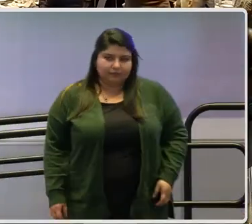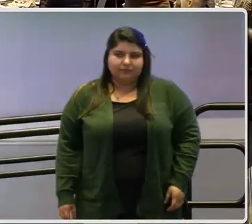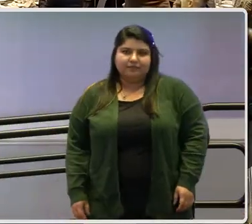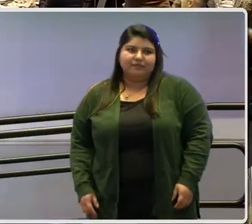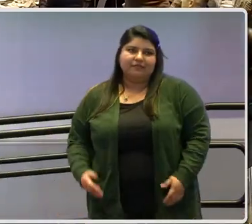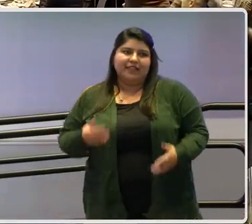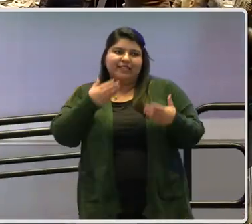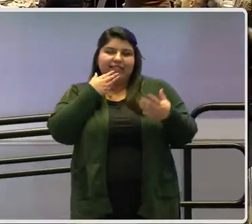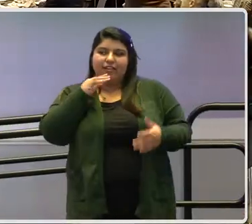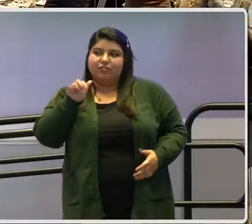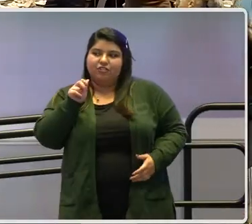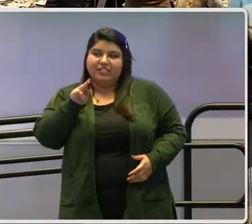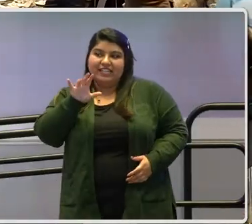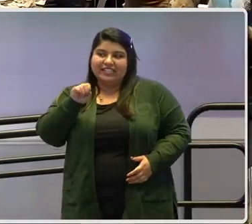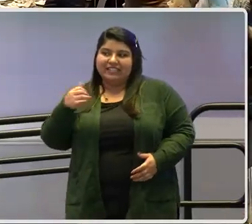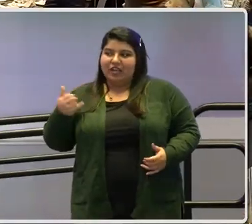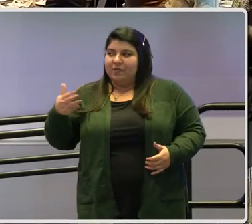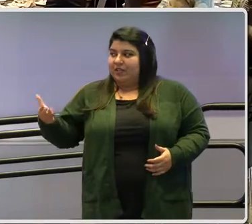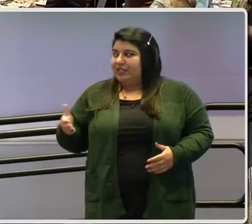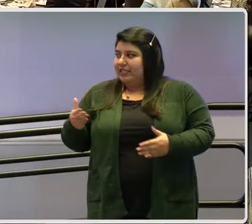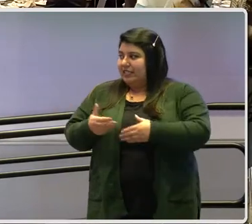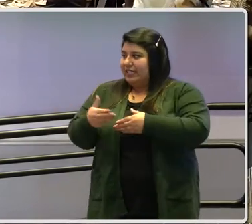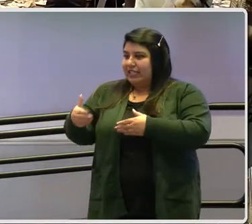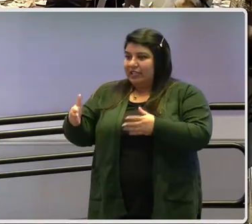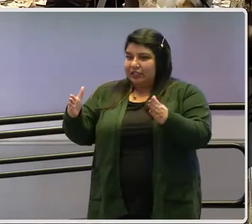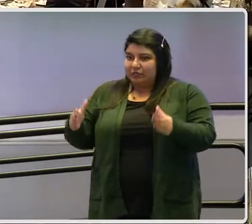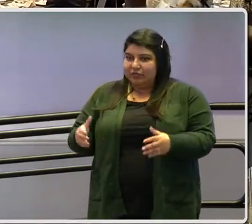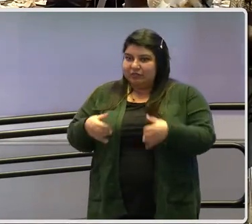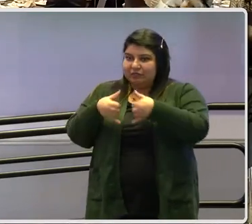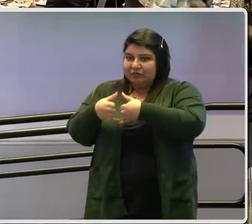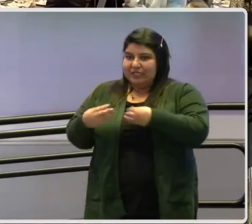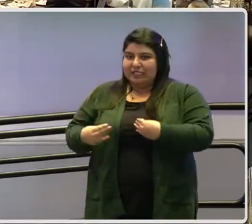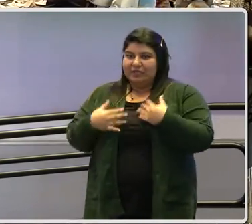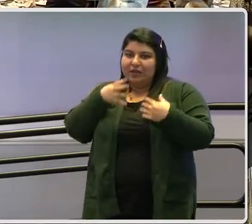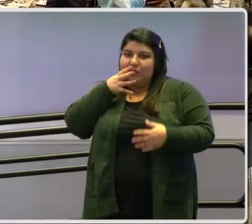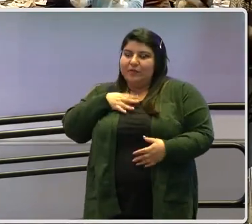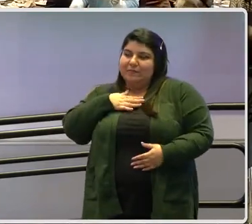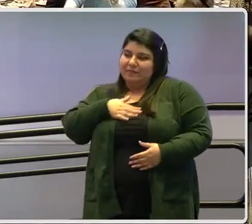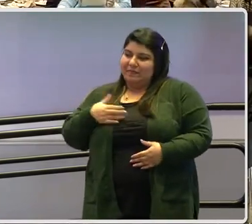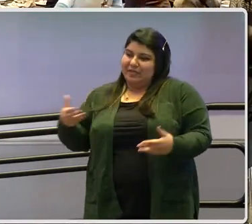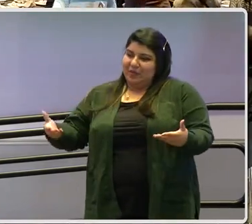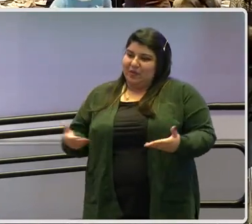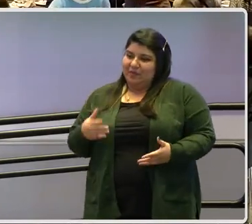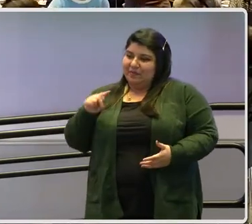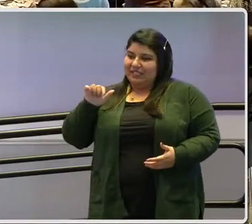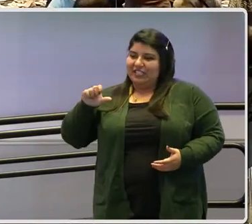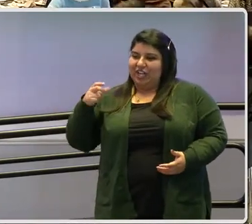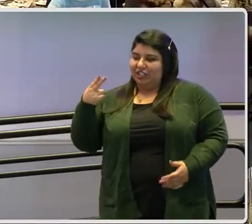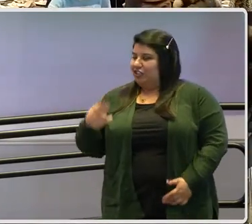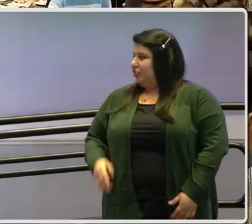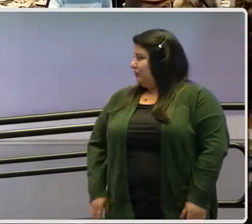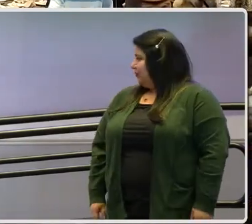Thank you, Janice. Now to introduce our next recipient, Inspiring Women, please welcome Tosh Bue.